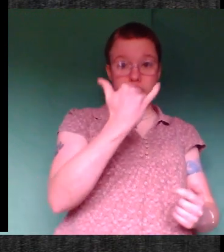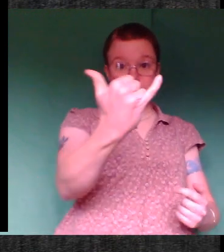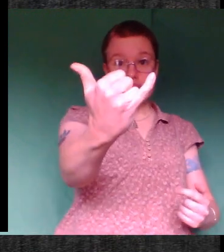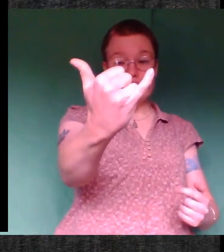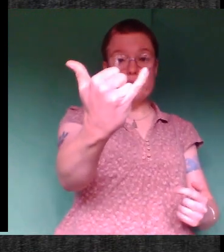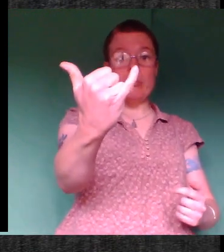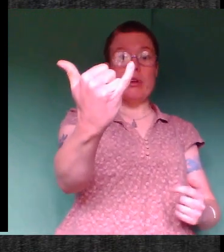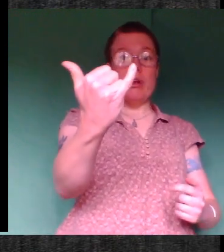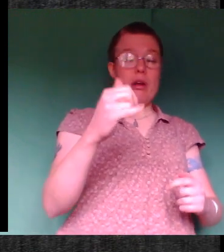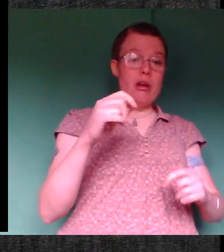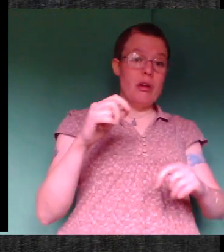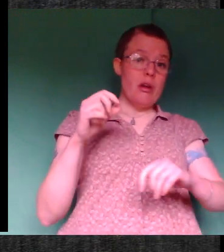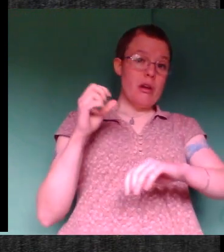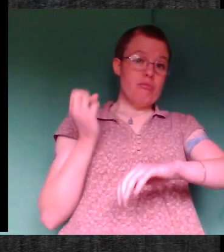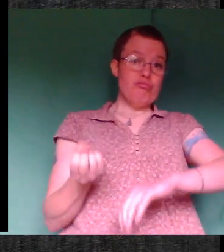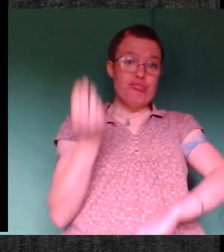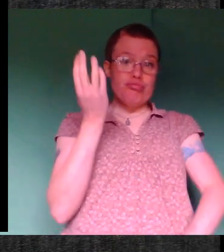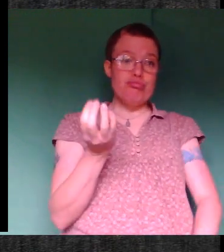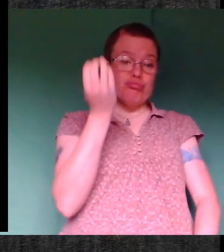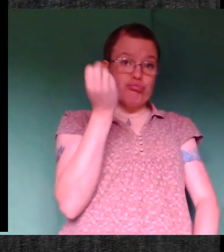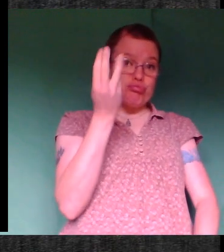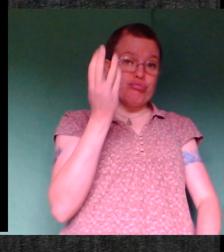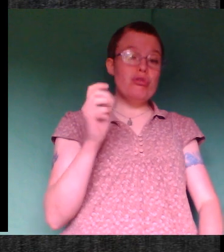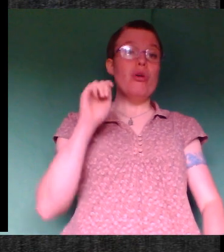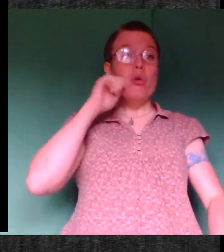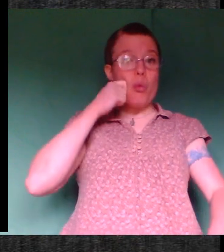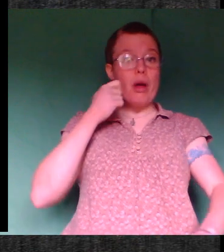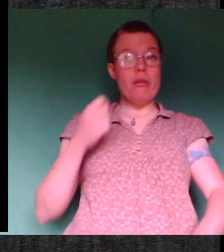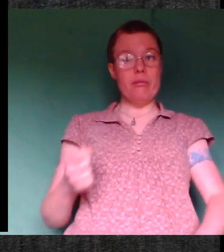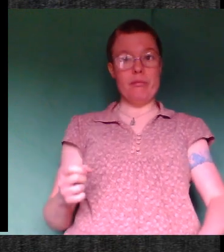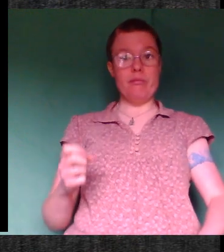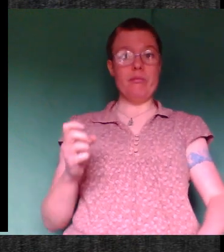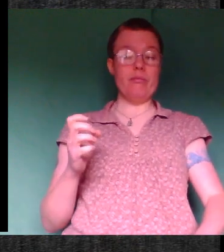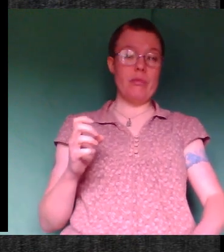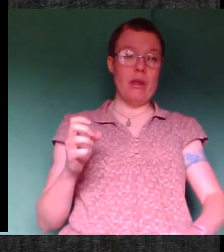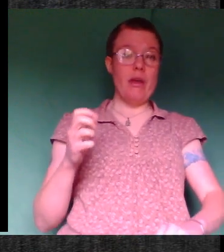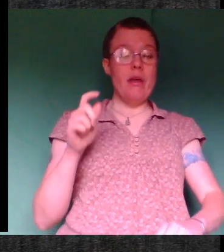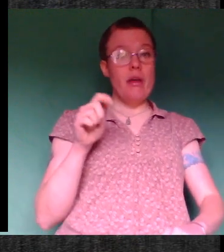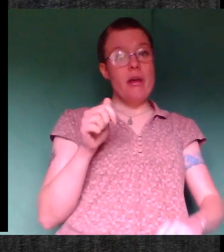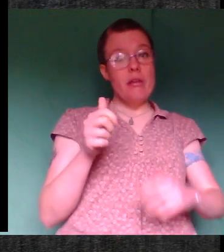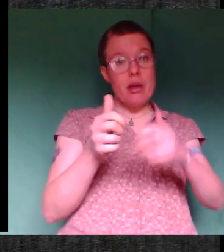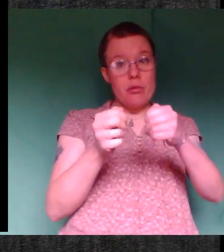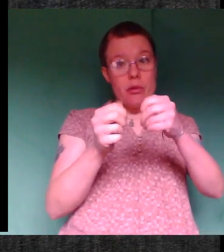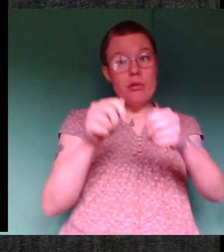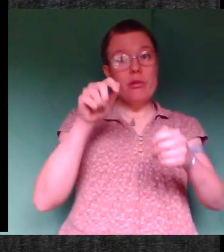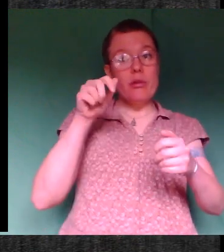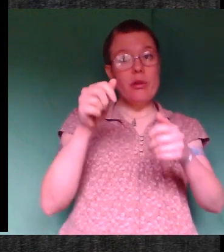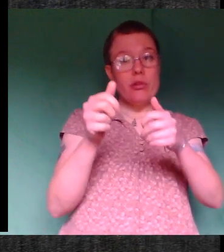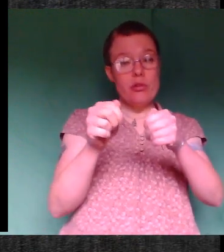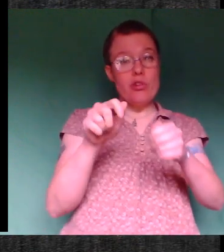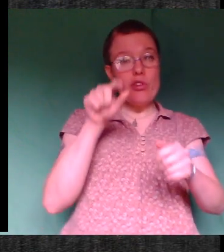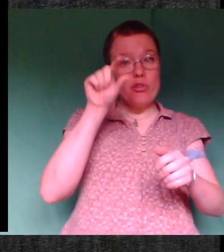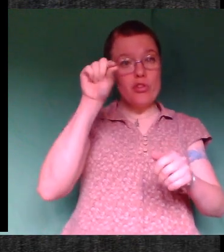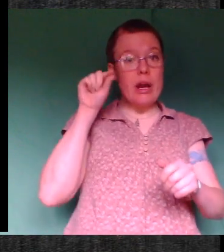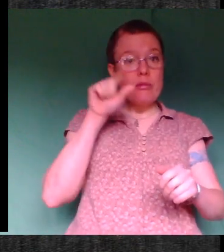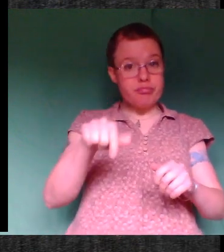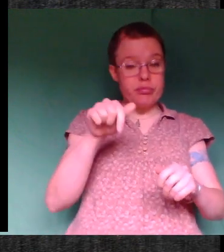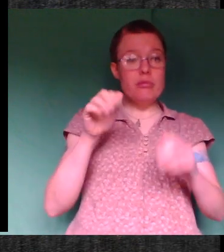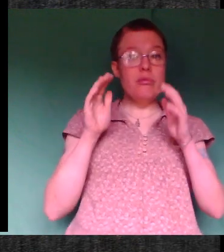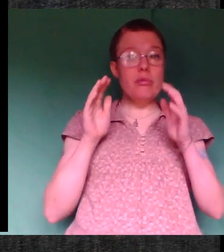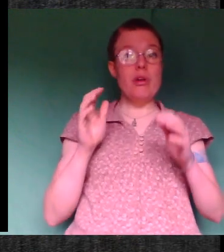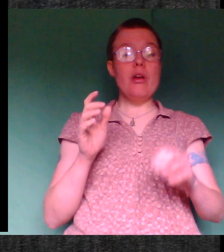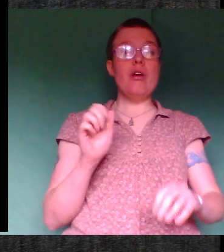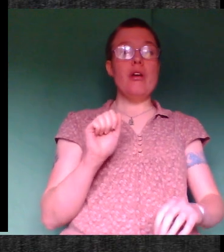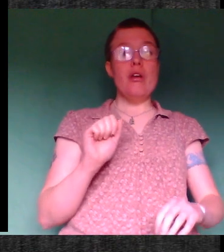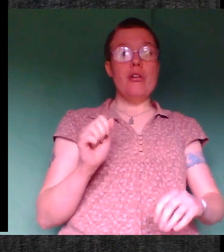hear that noise, press the select button. The Codec's receiver directly stimulates the small bones of your ear. No one but